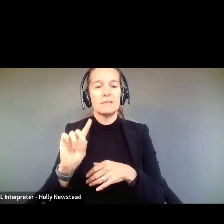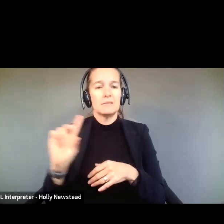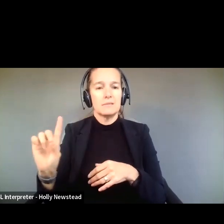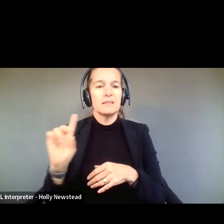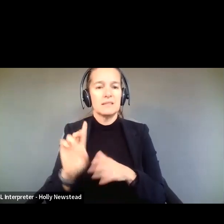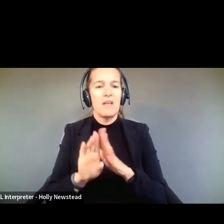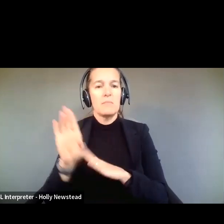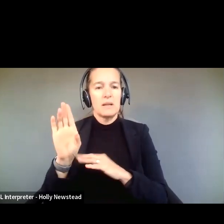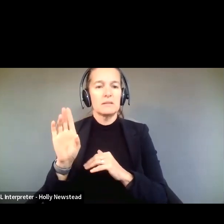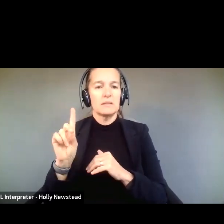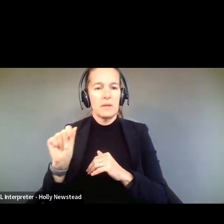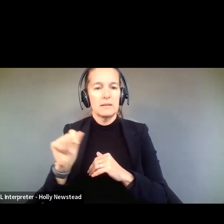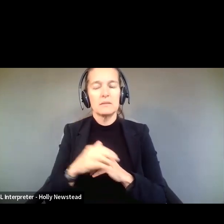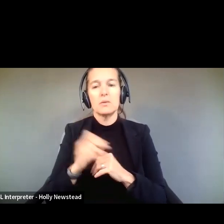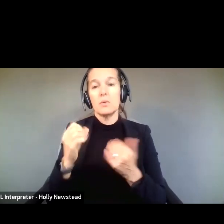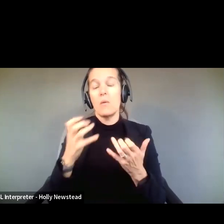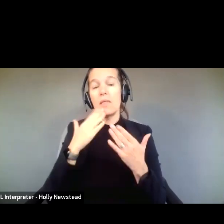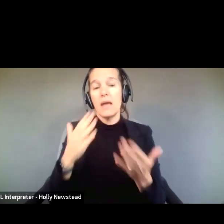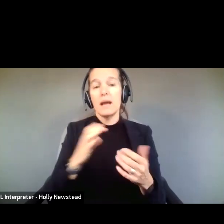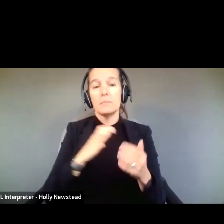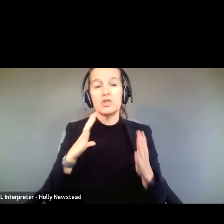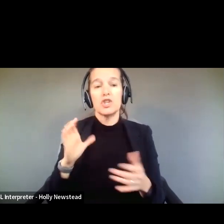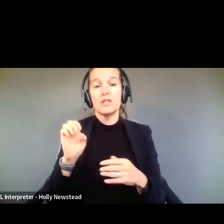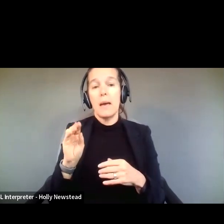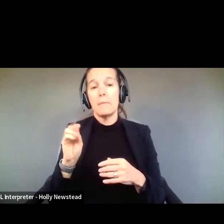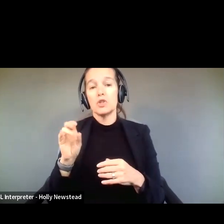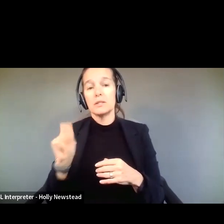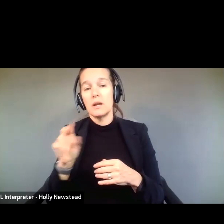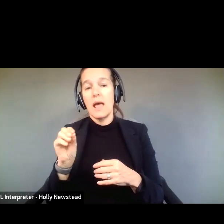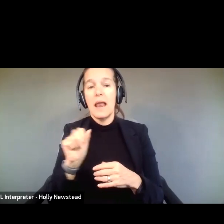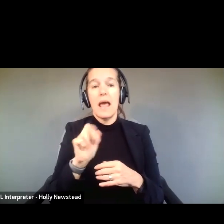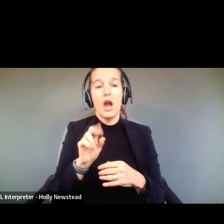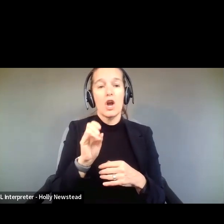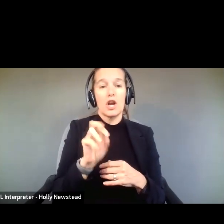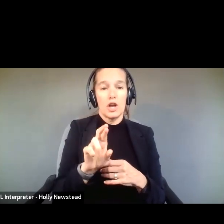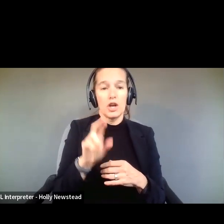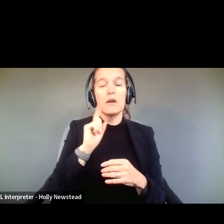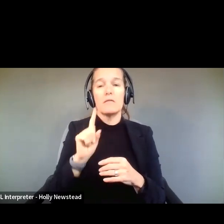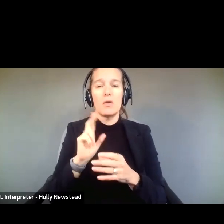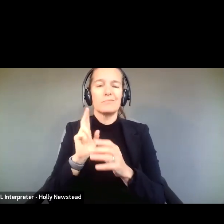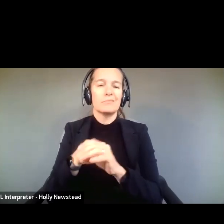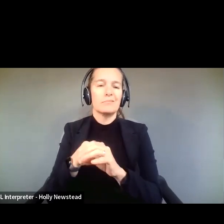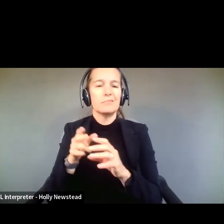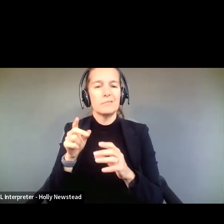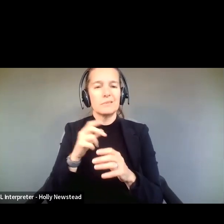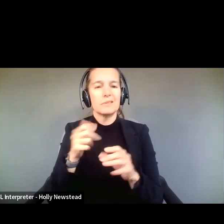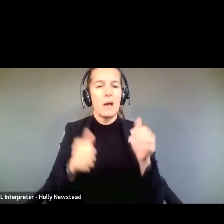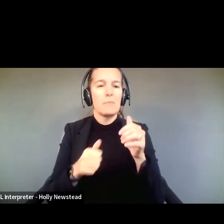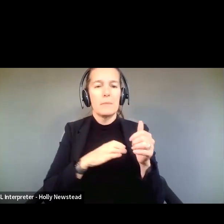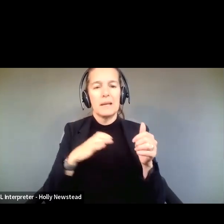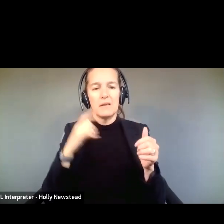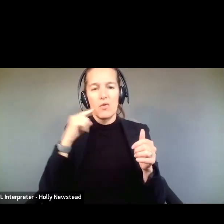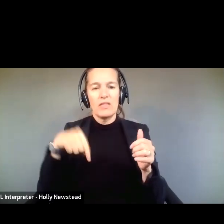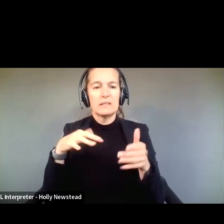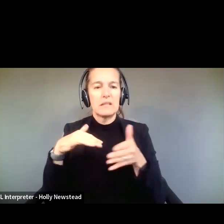Disabilities. I want to thank Commissioners Emerson and Aaroner for serving on the subcommittee for this study and for